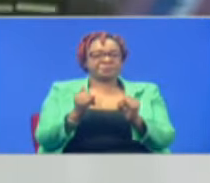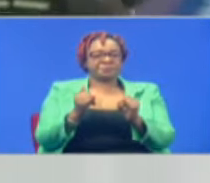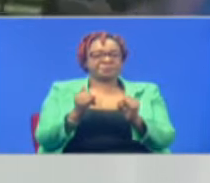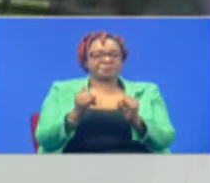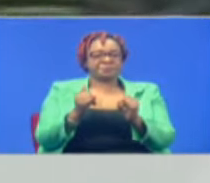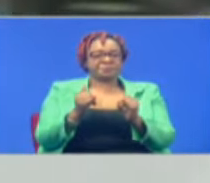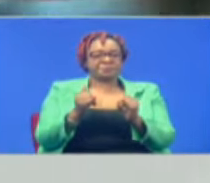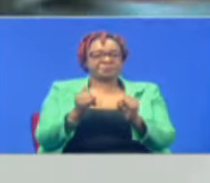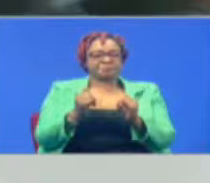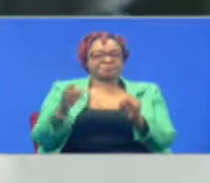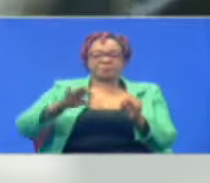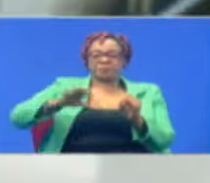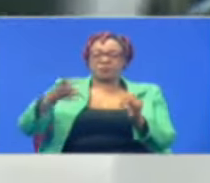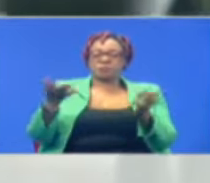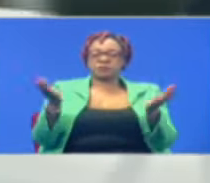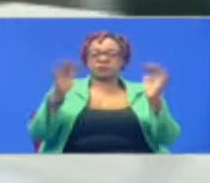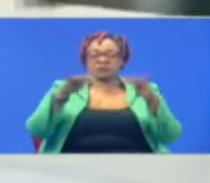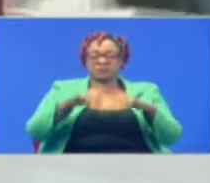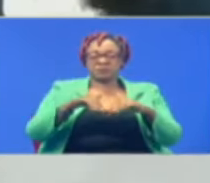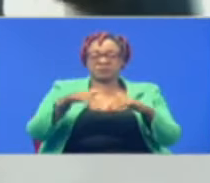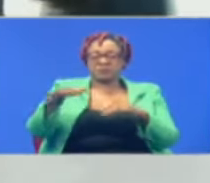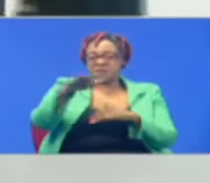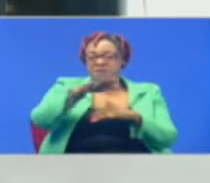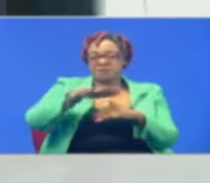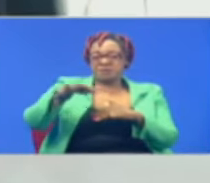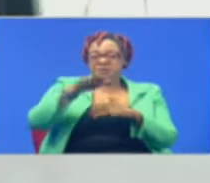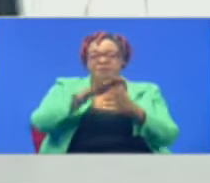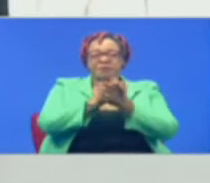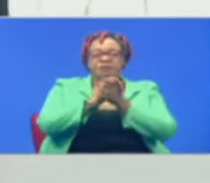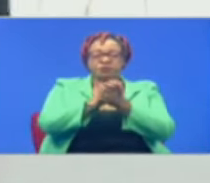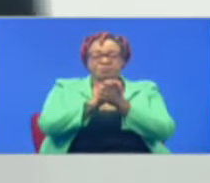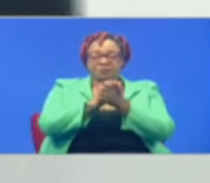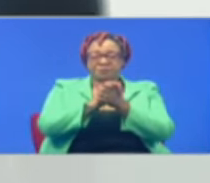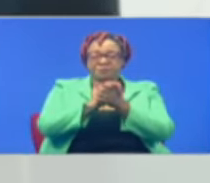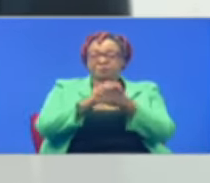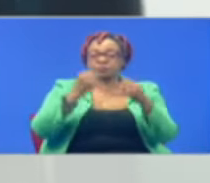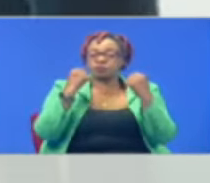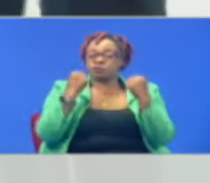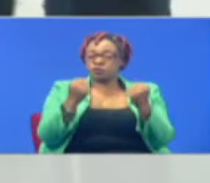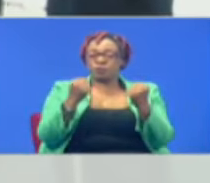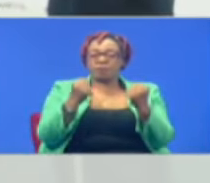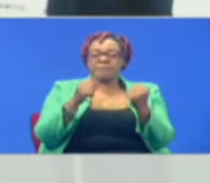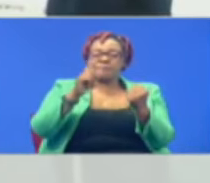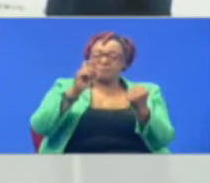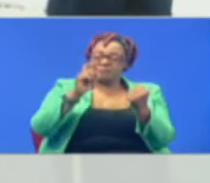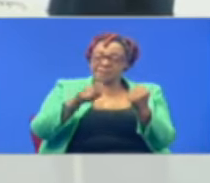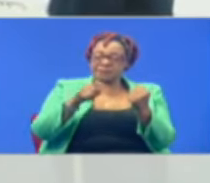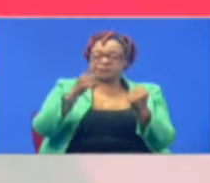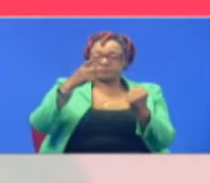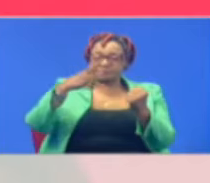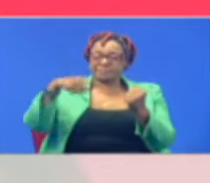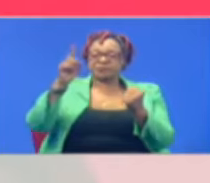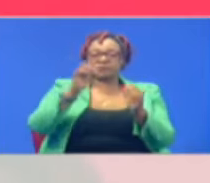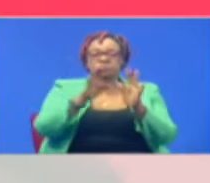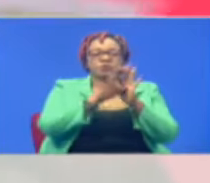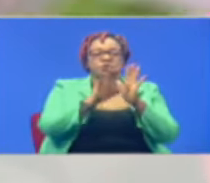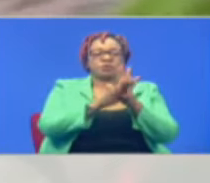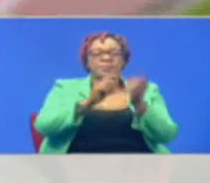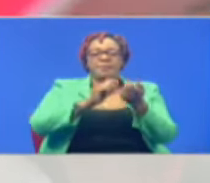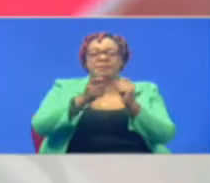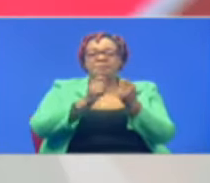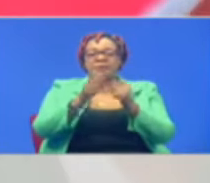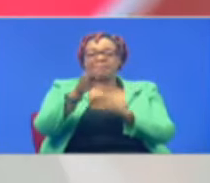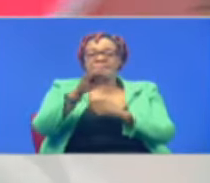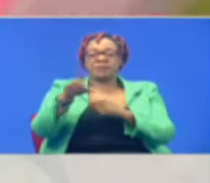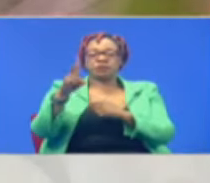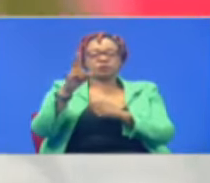County assemblies in regions the Jubilee Party has a say in will now have to pass the BBI Constitutional Amendment Bill 2020